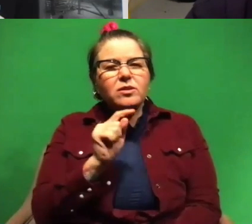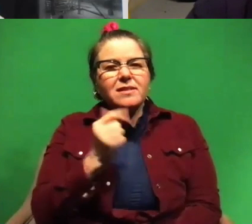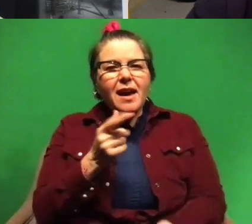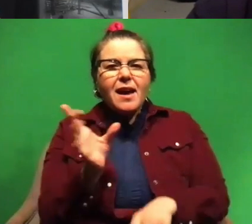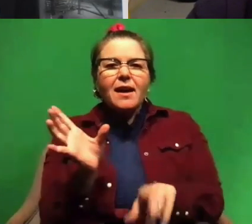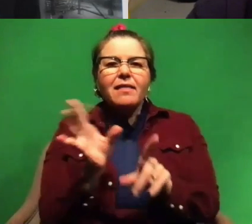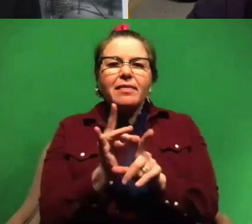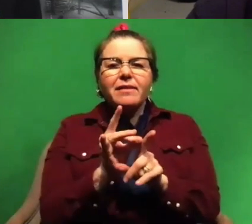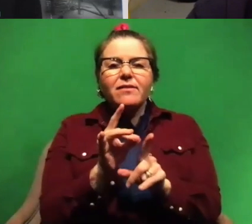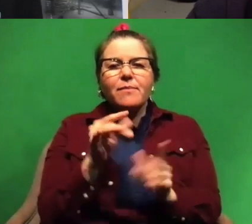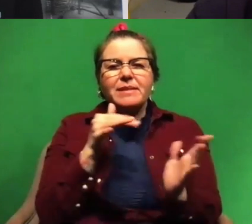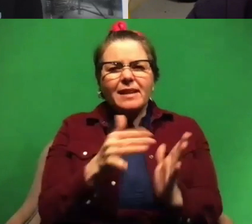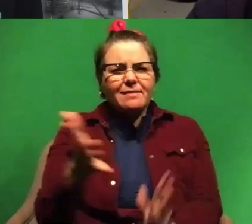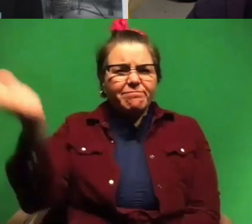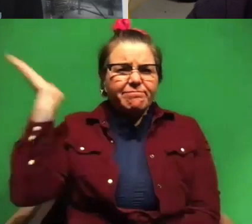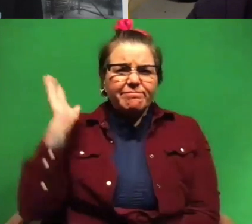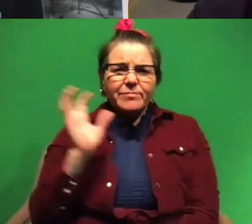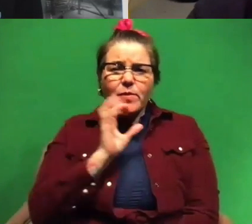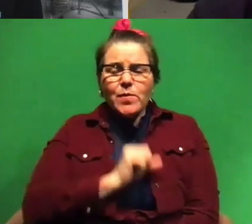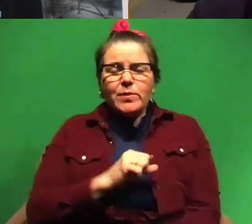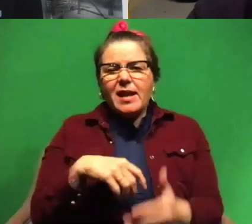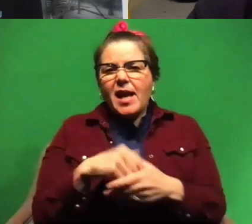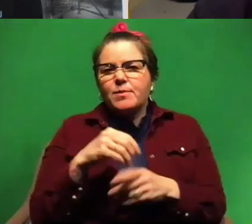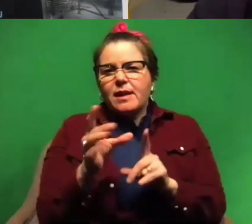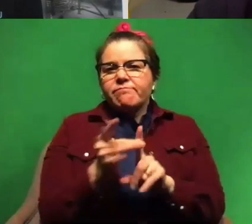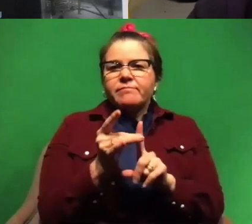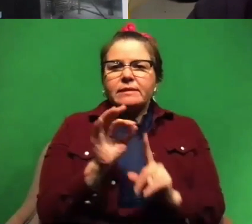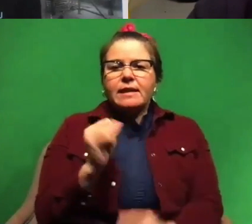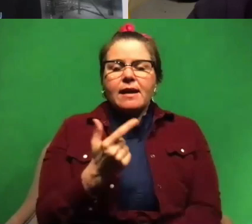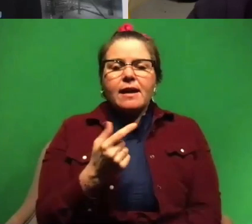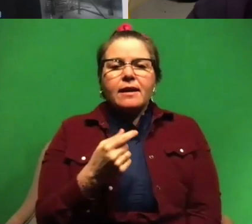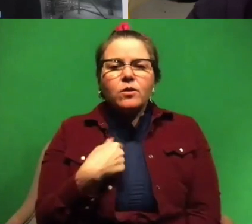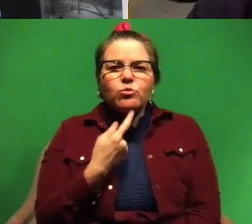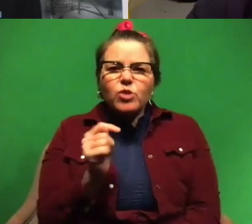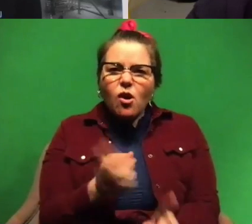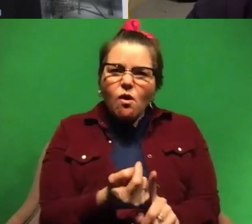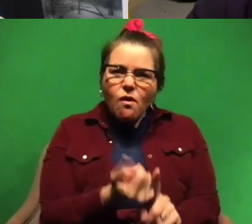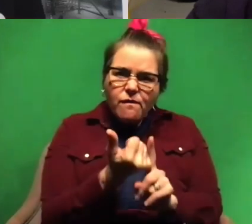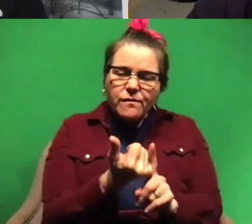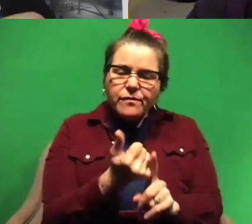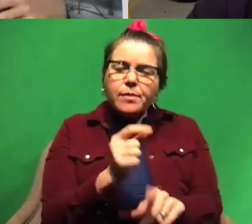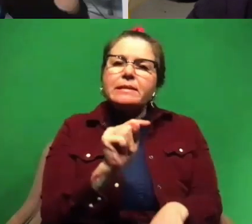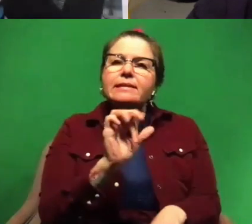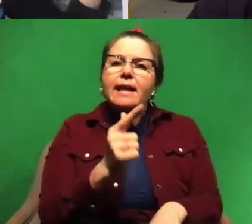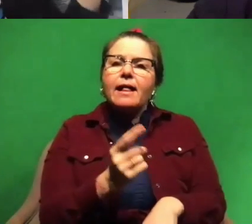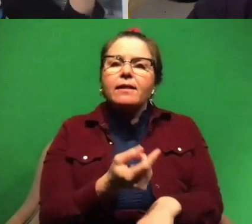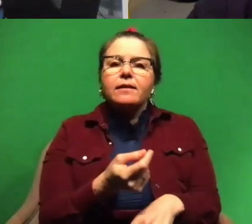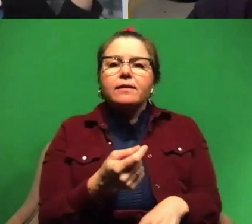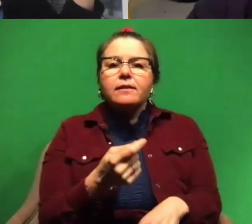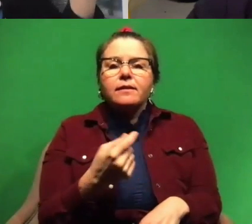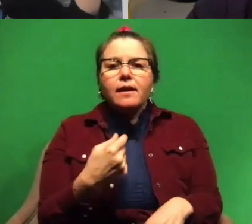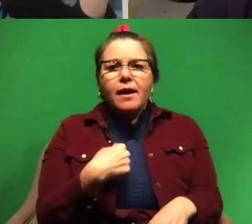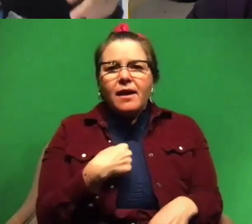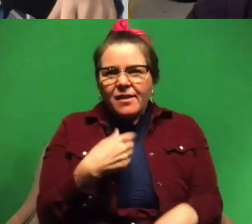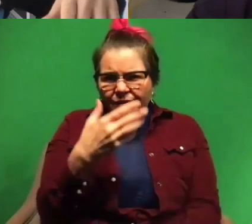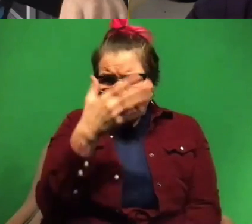a study that was done a long time ago, an external tag. And we were trying to take it off of its tail. And because I basically forgot